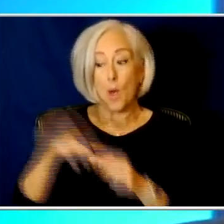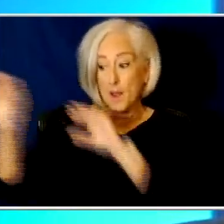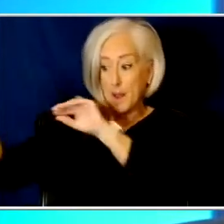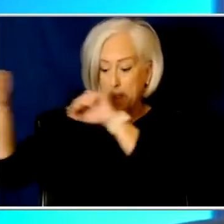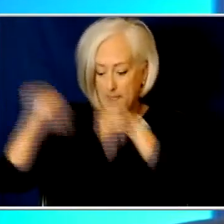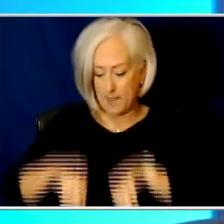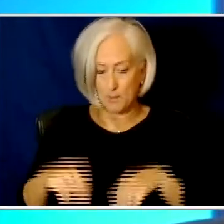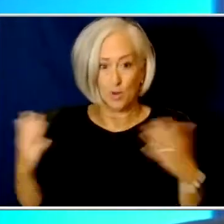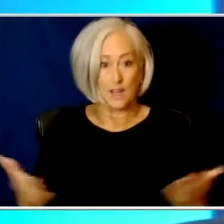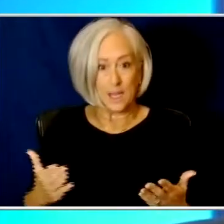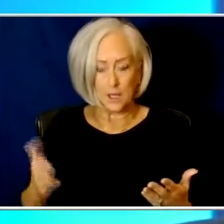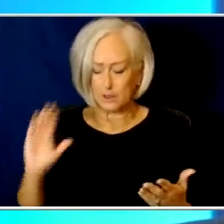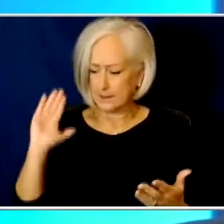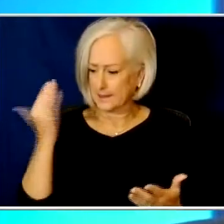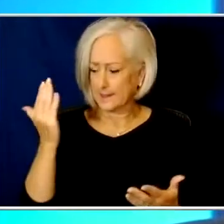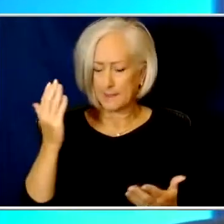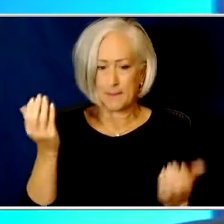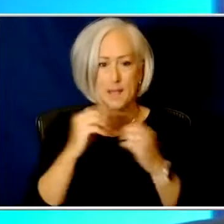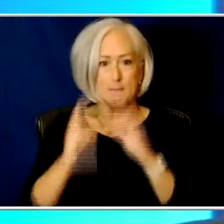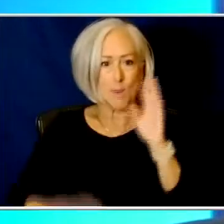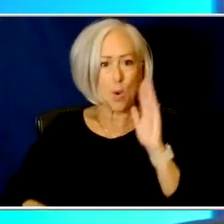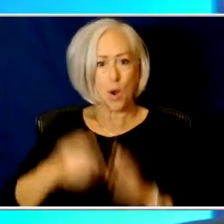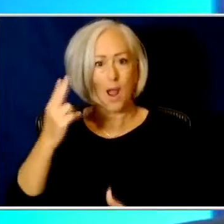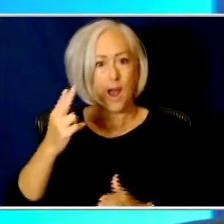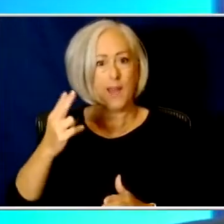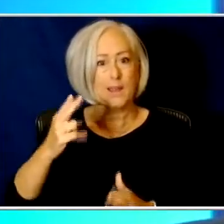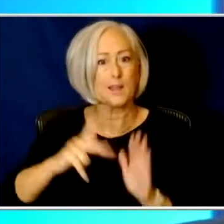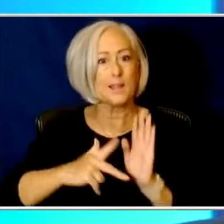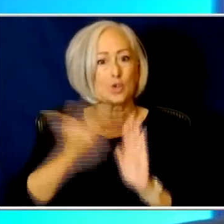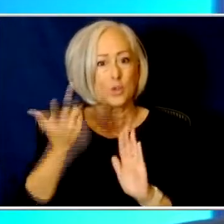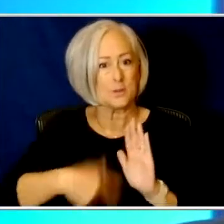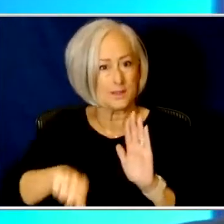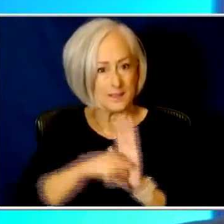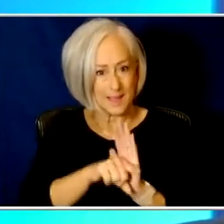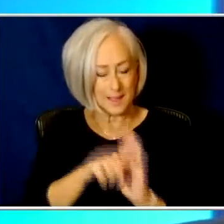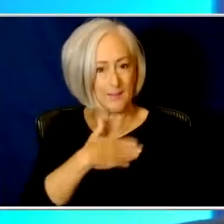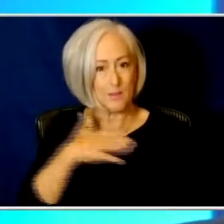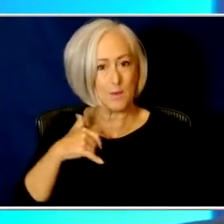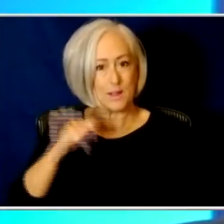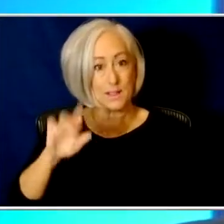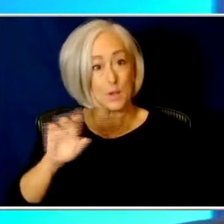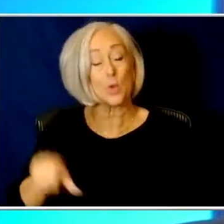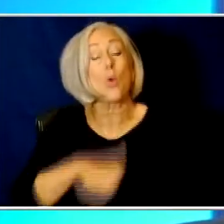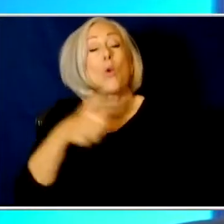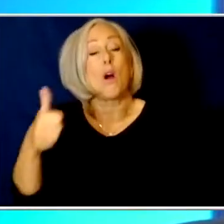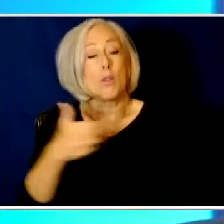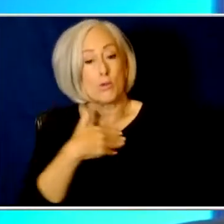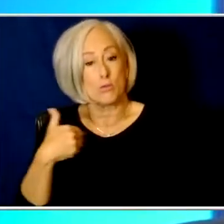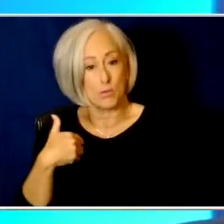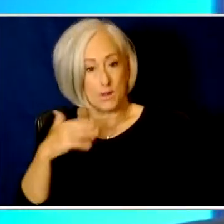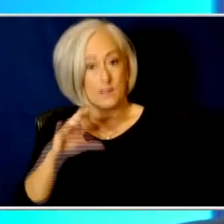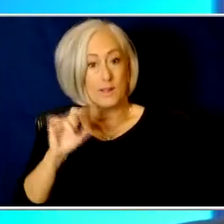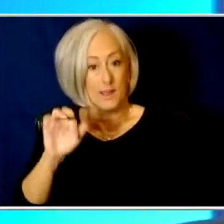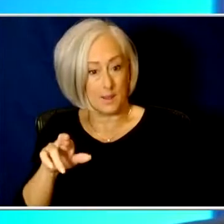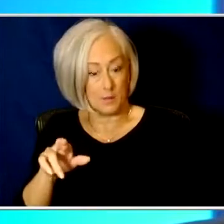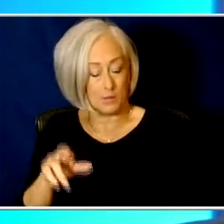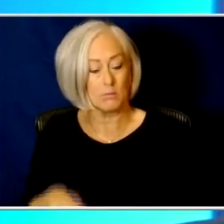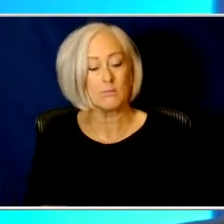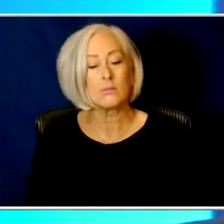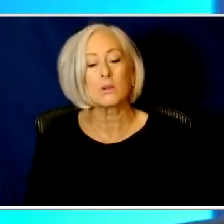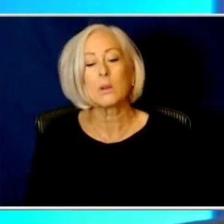have a higher incidence of triple negative or other types of breast cancer. And so breast cancer is really, it's a